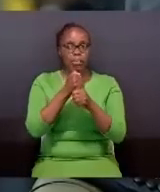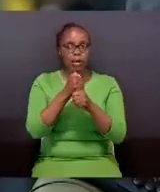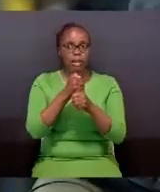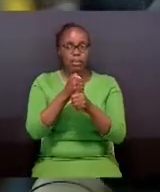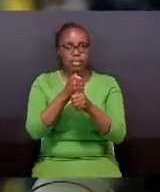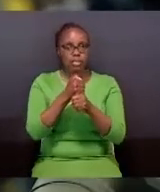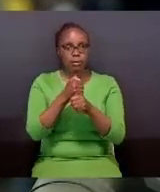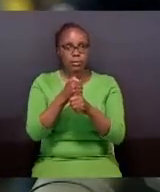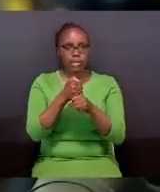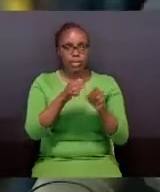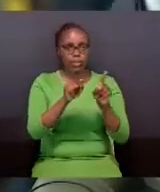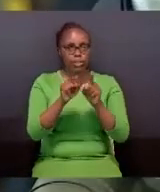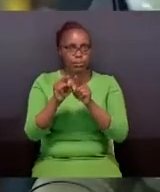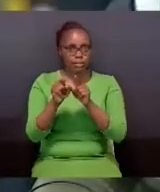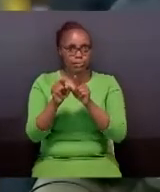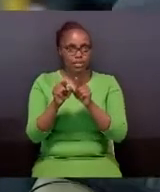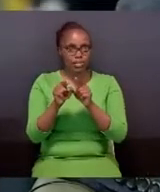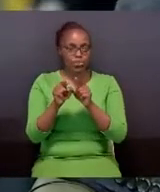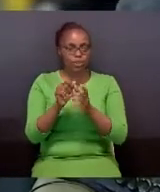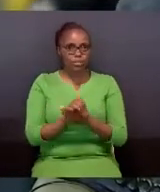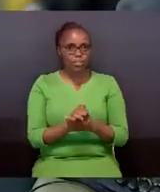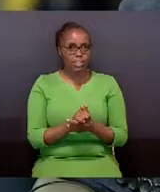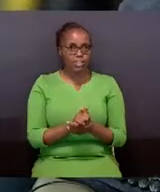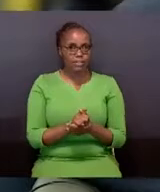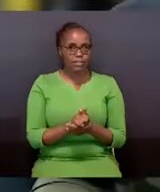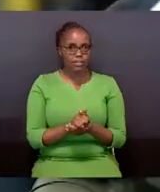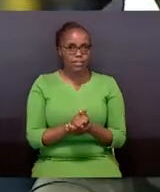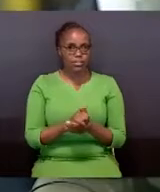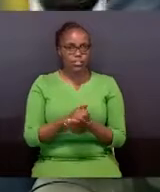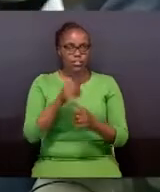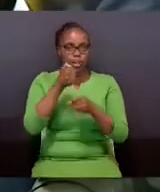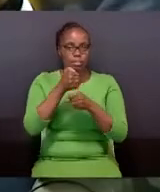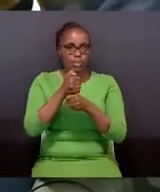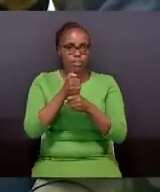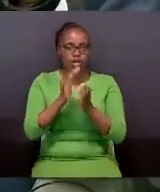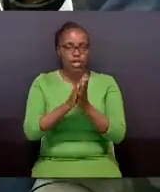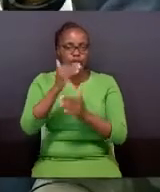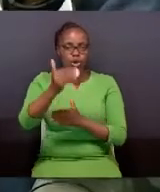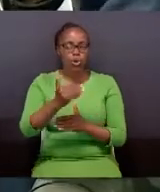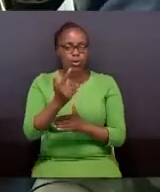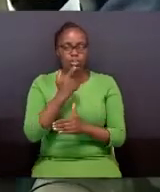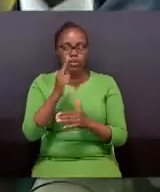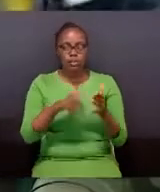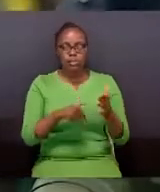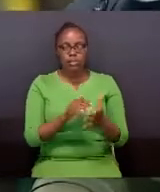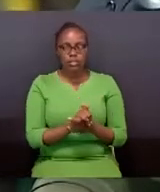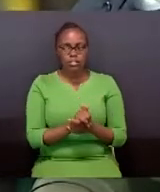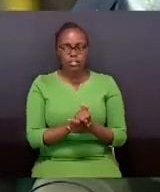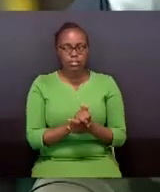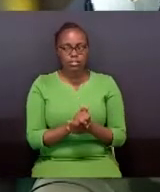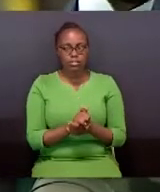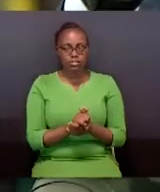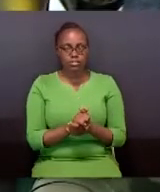the kind of injustice that has been so much pronounced. We can only say we have